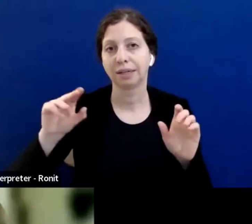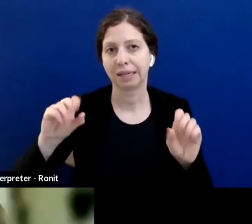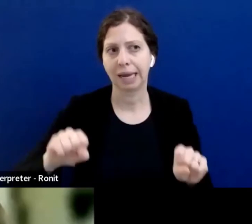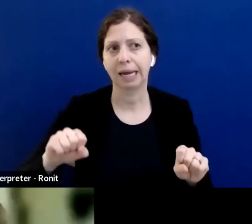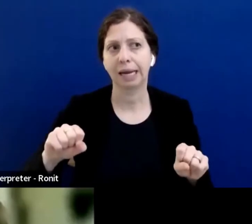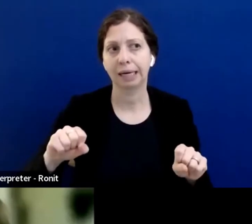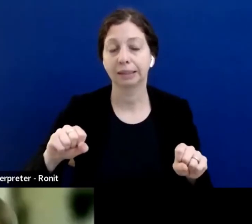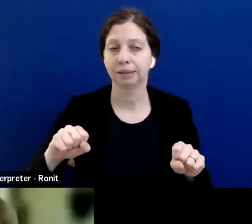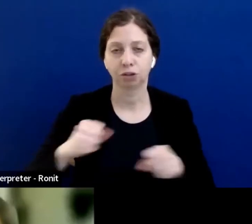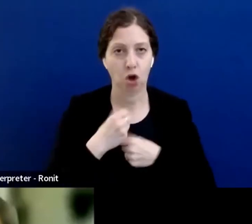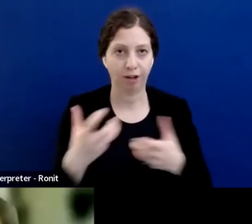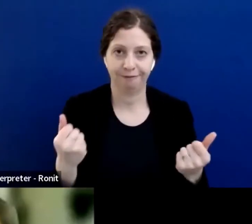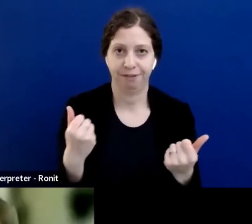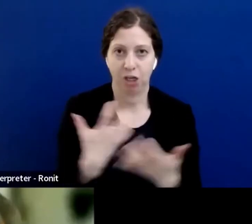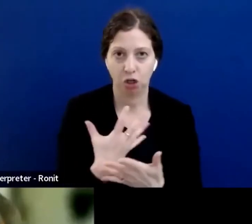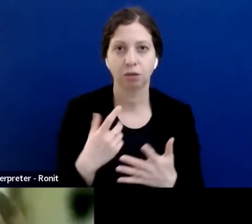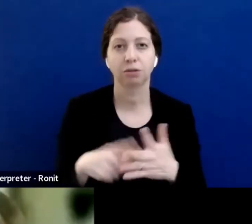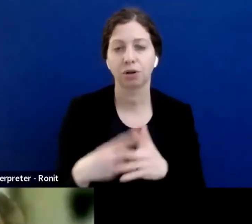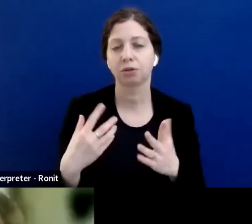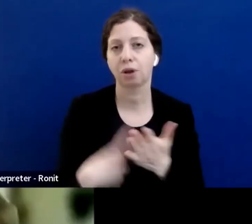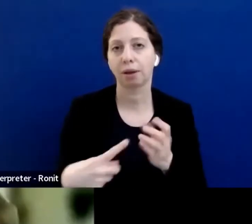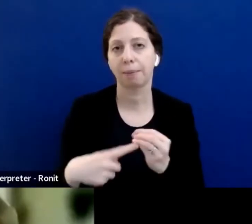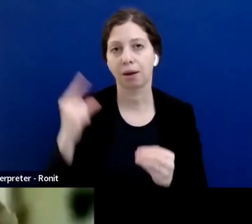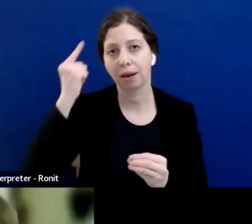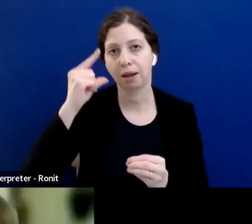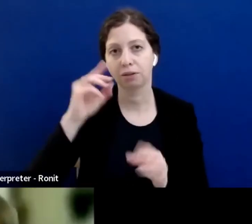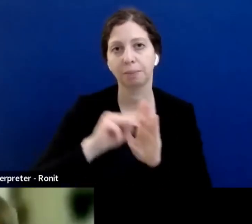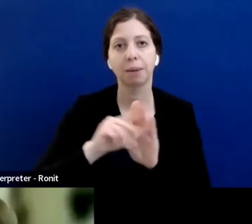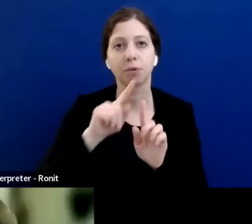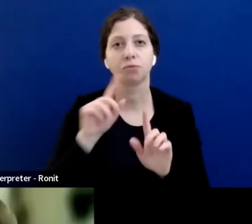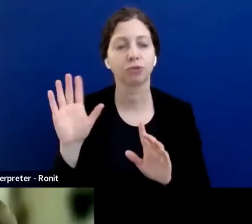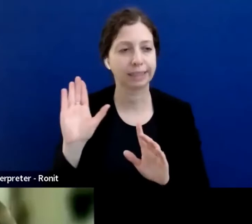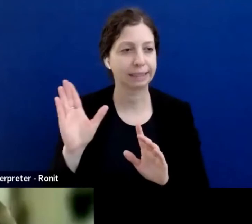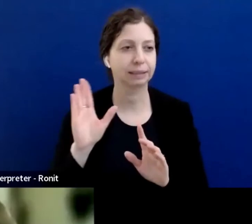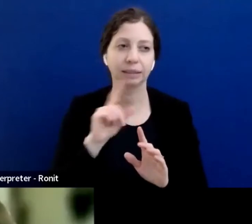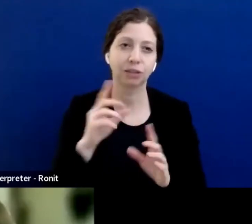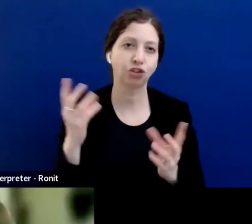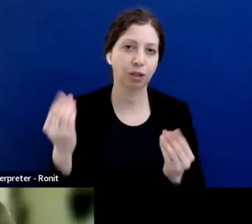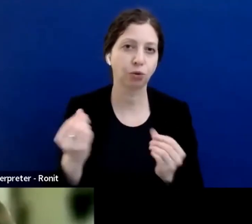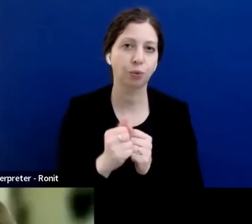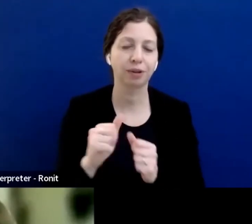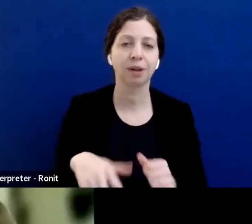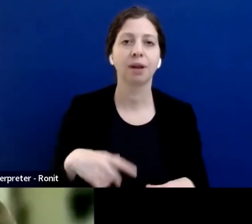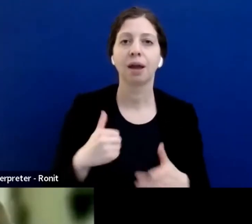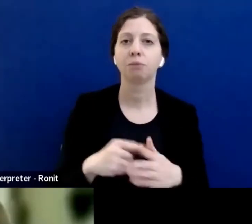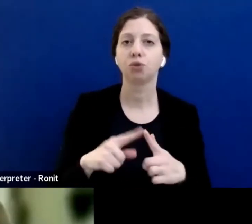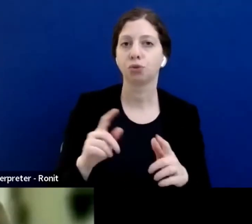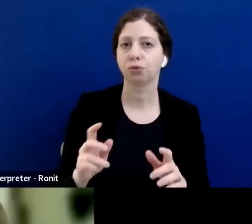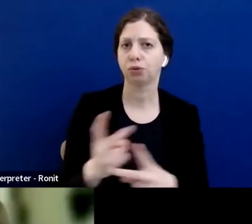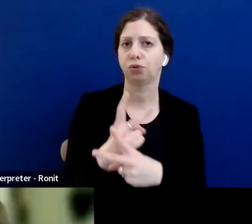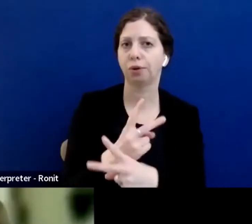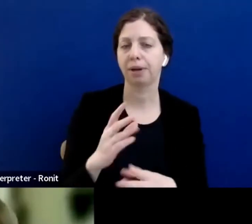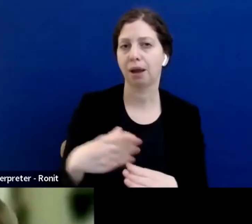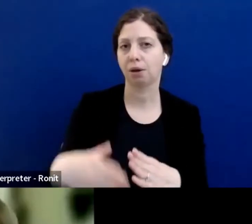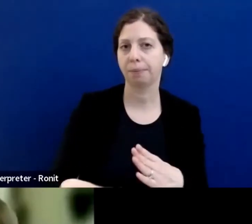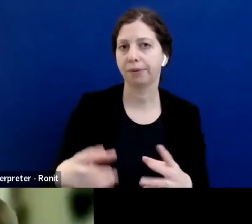anyone's heart to start talking about a logic model, but she's very gentle with this, and then helping them to determine outcomes that will be valuable